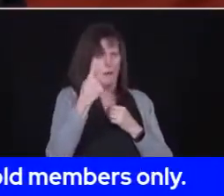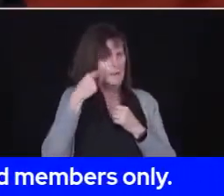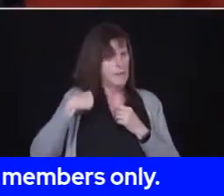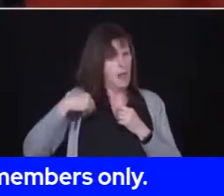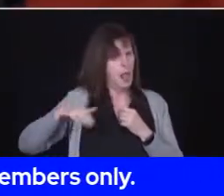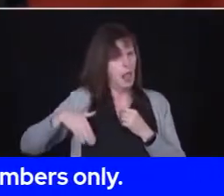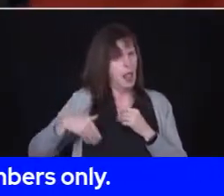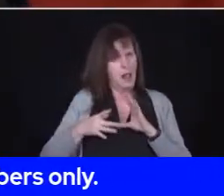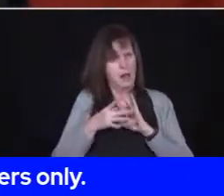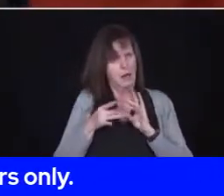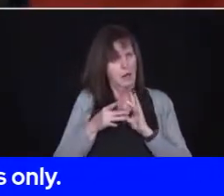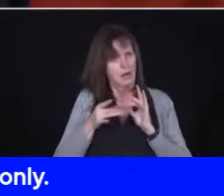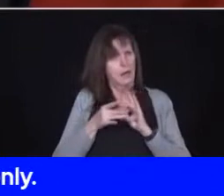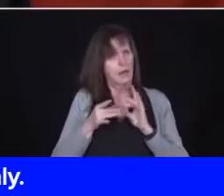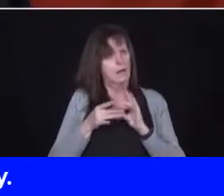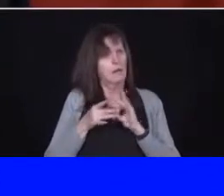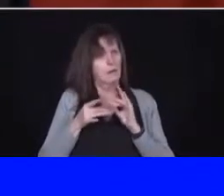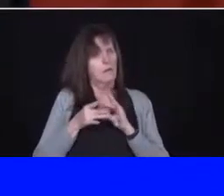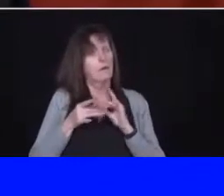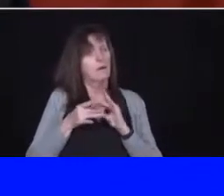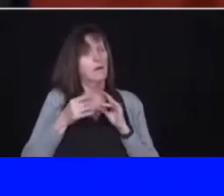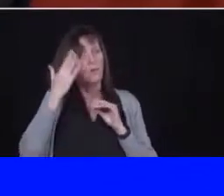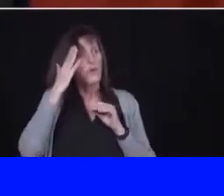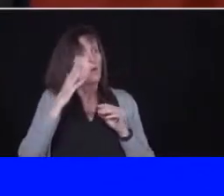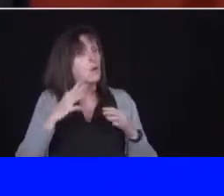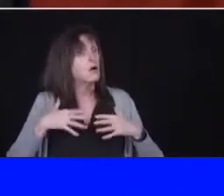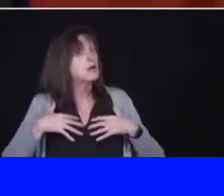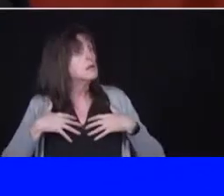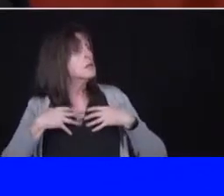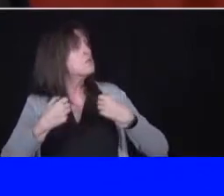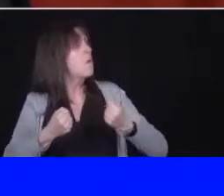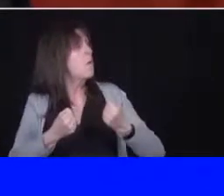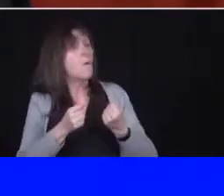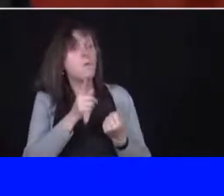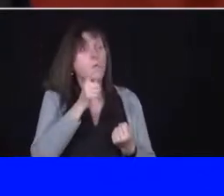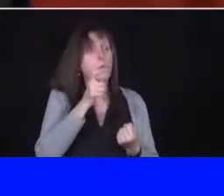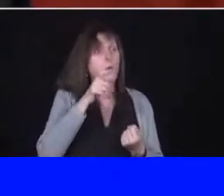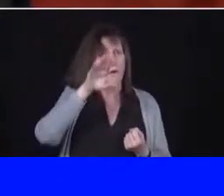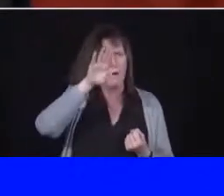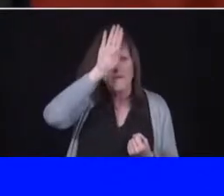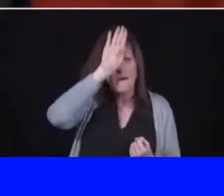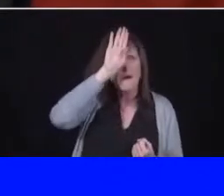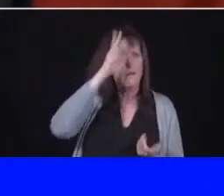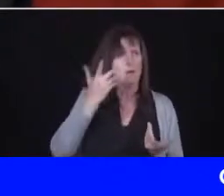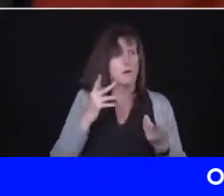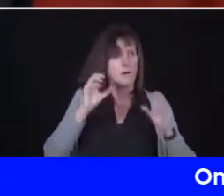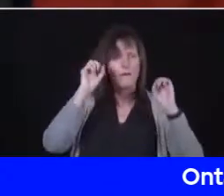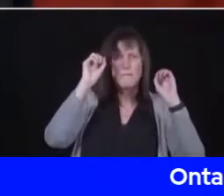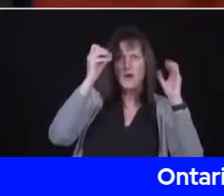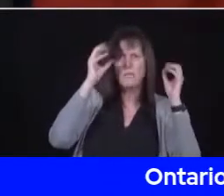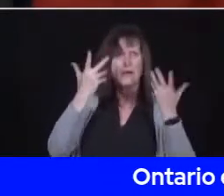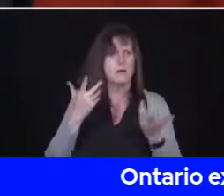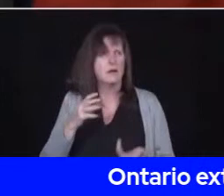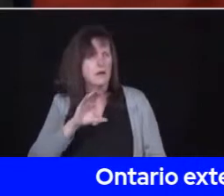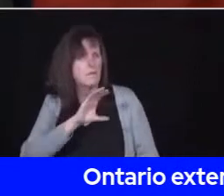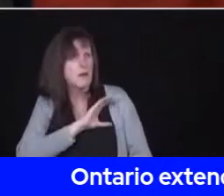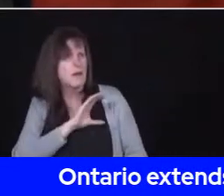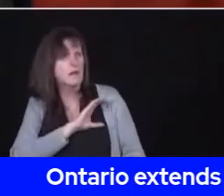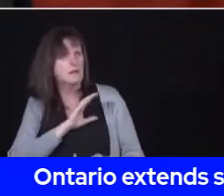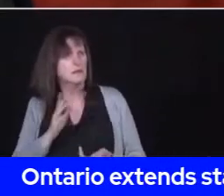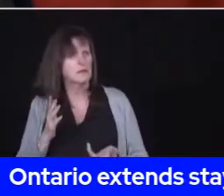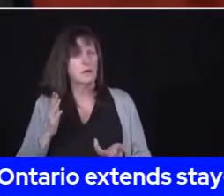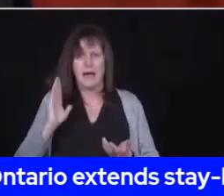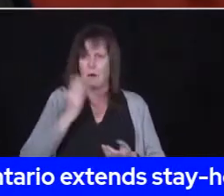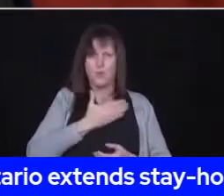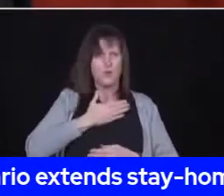Do you know who our heroes are too? Along with the firefighters, paramedics, our police, our Canadian border protection officers. You